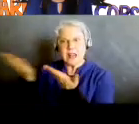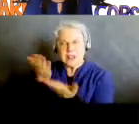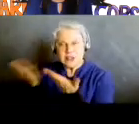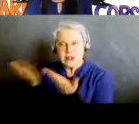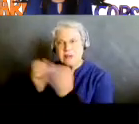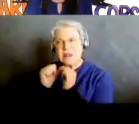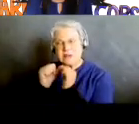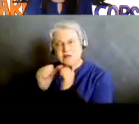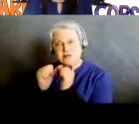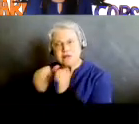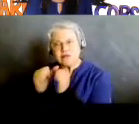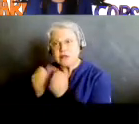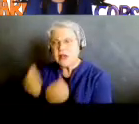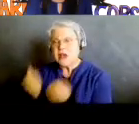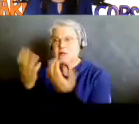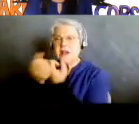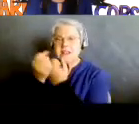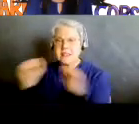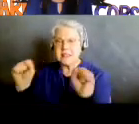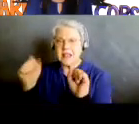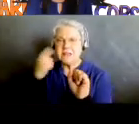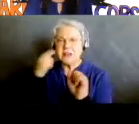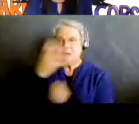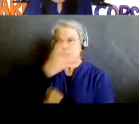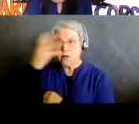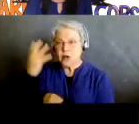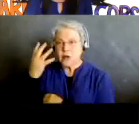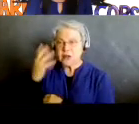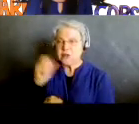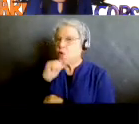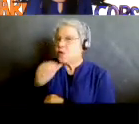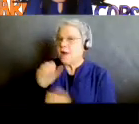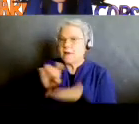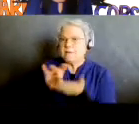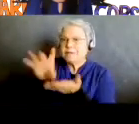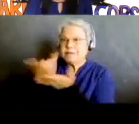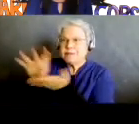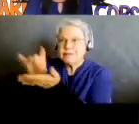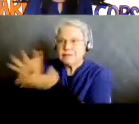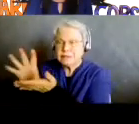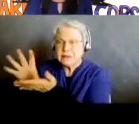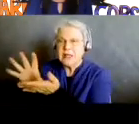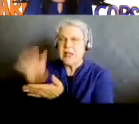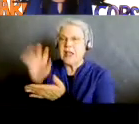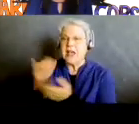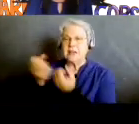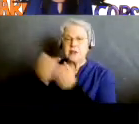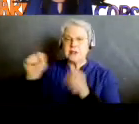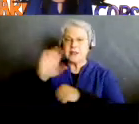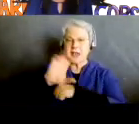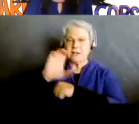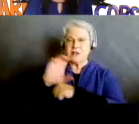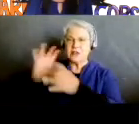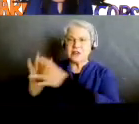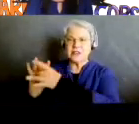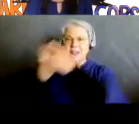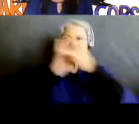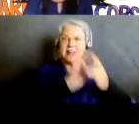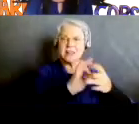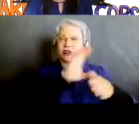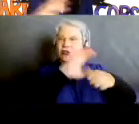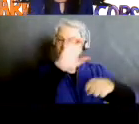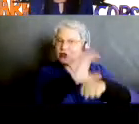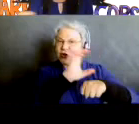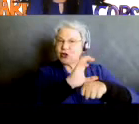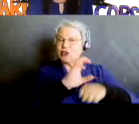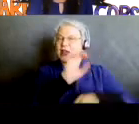order to provide sanctuary for migrants under the threat of deportation, to those sanctuary churches and jurisdictions in the United States, right? So that I